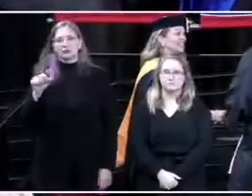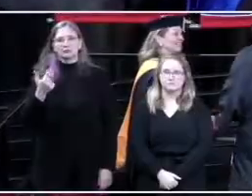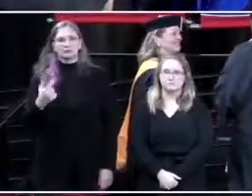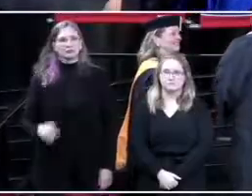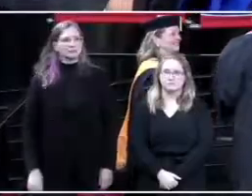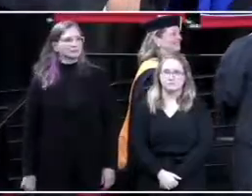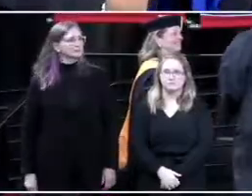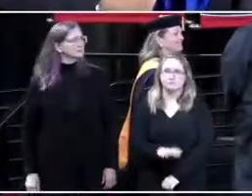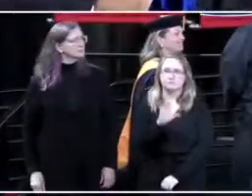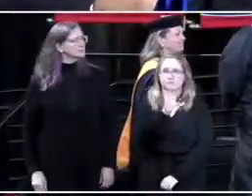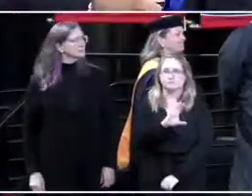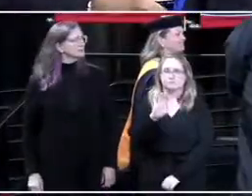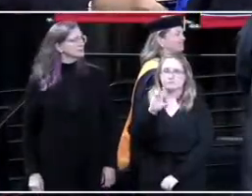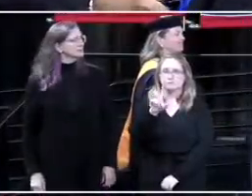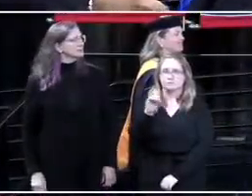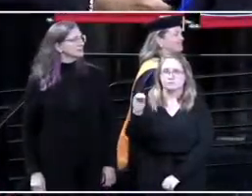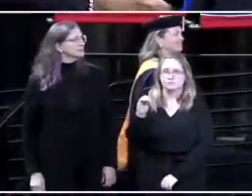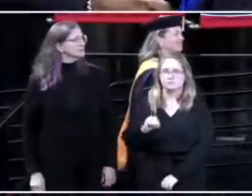Kayla Blue,